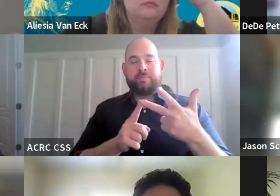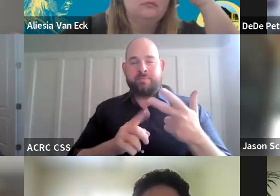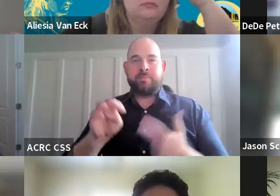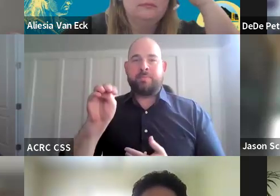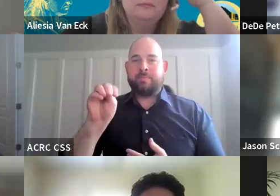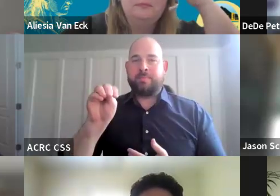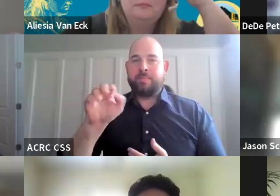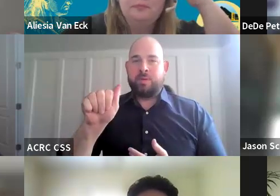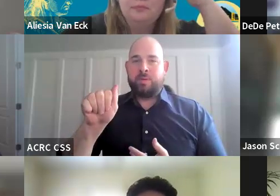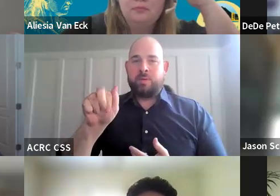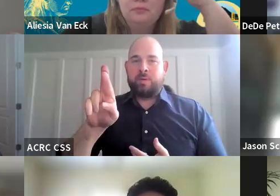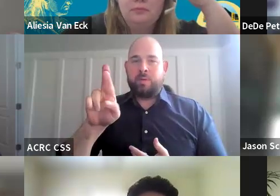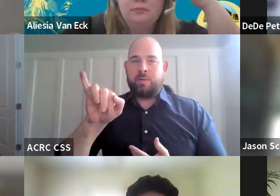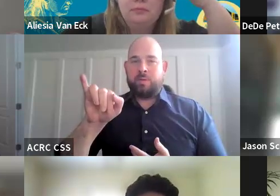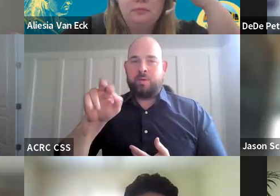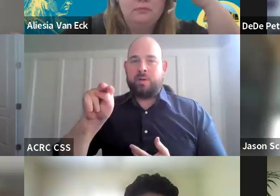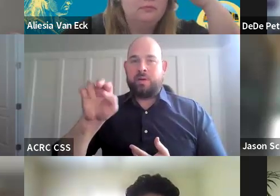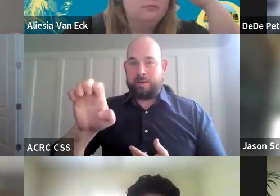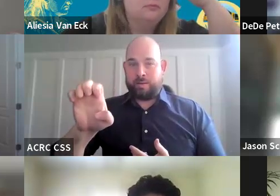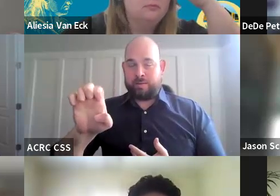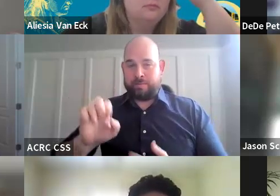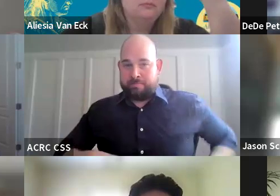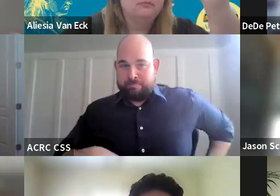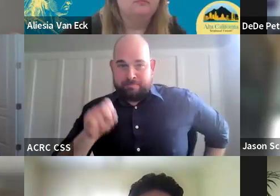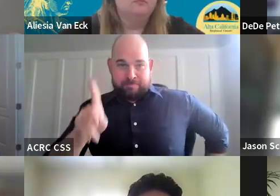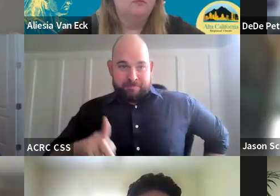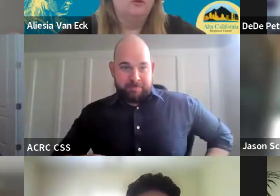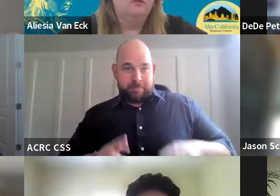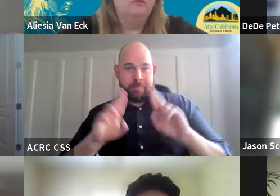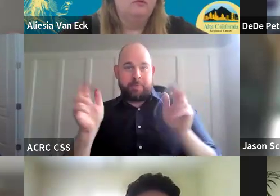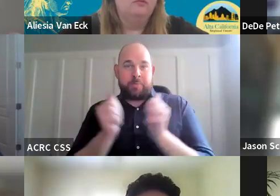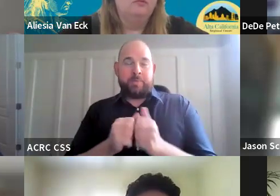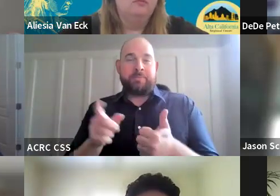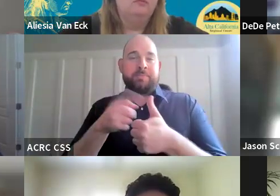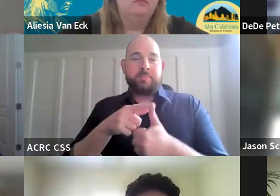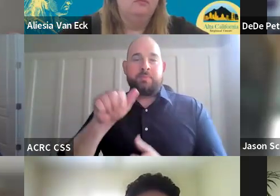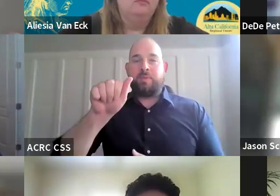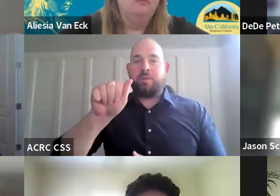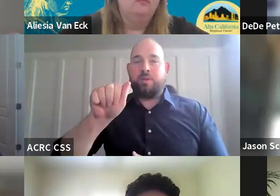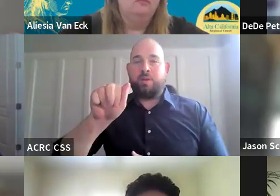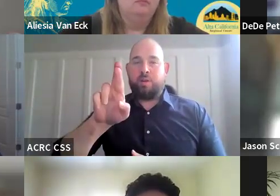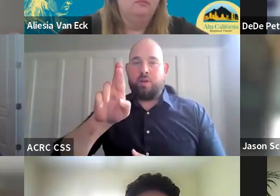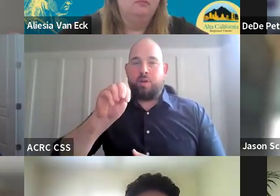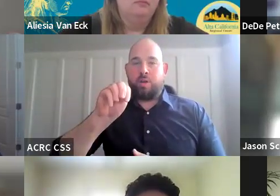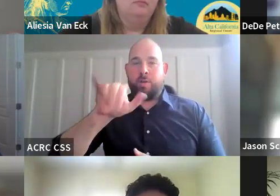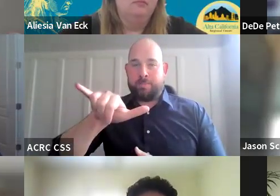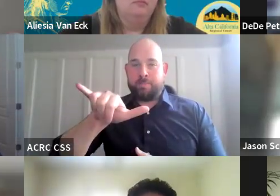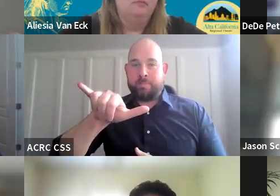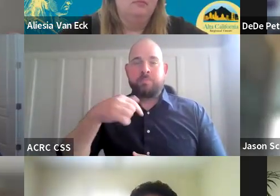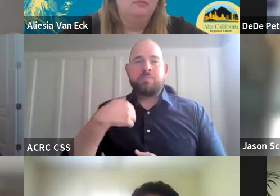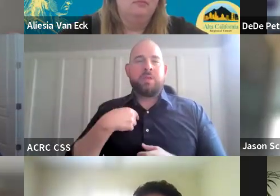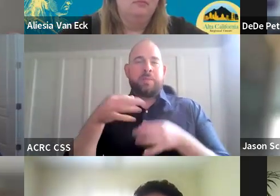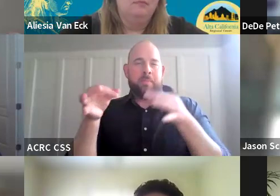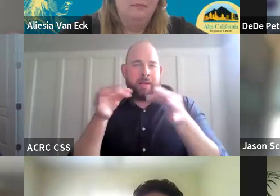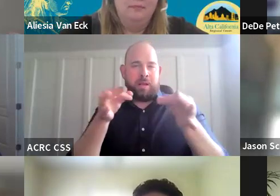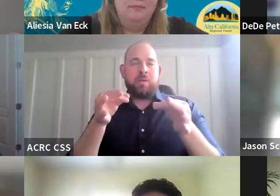Navy, and Marine. All right, so our first